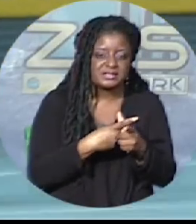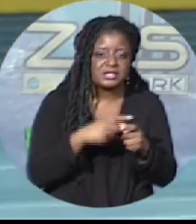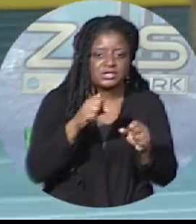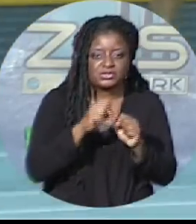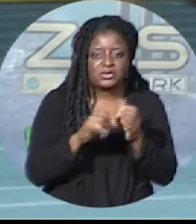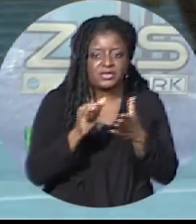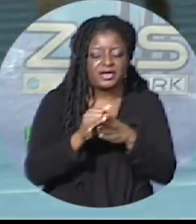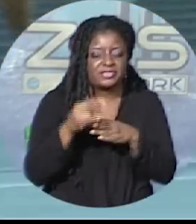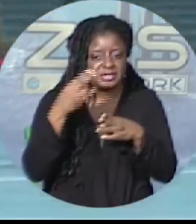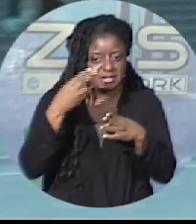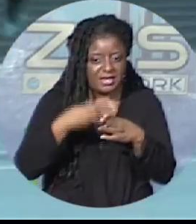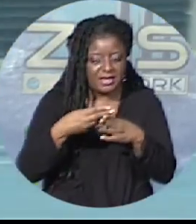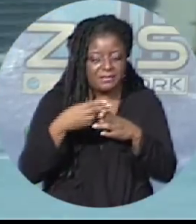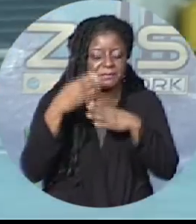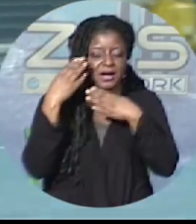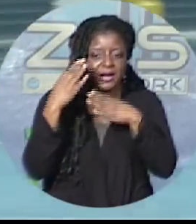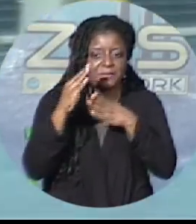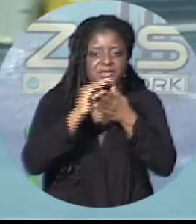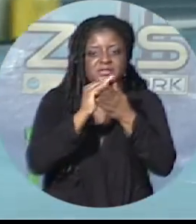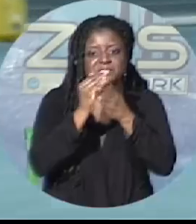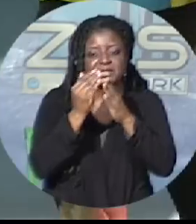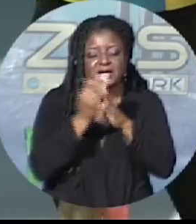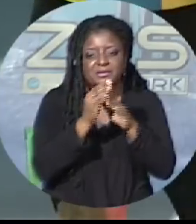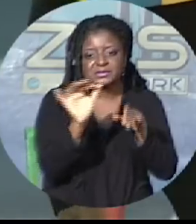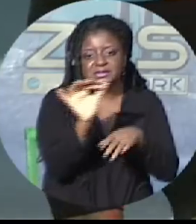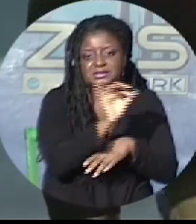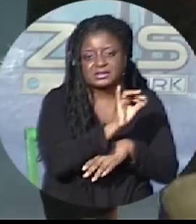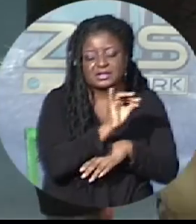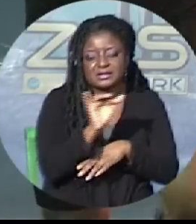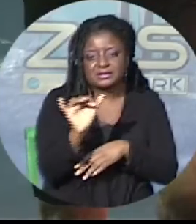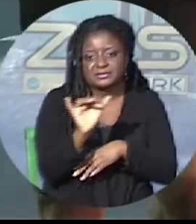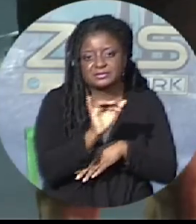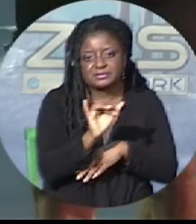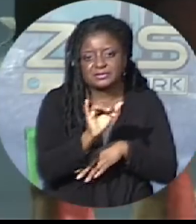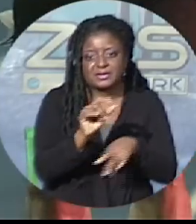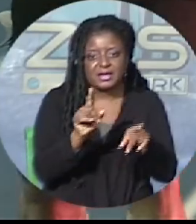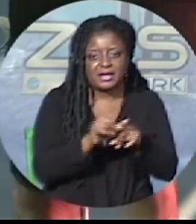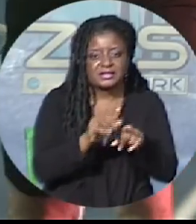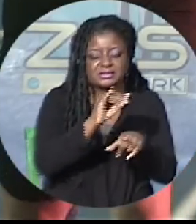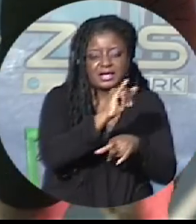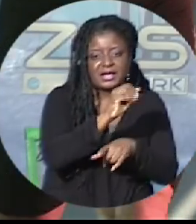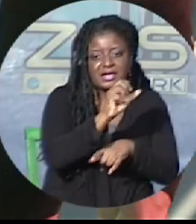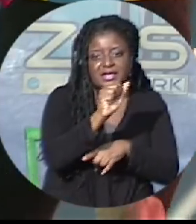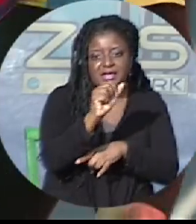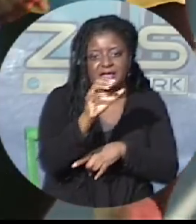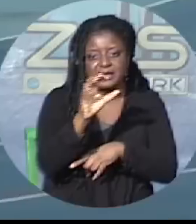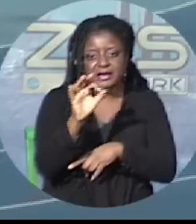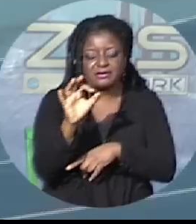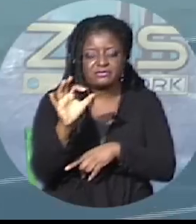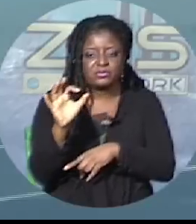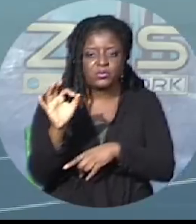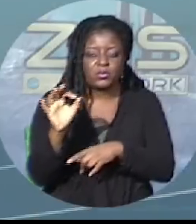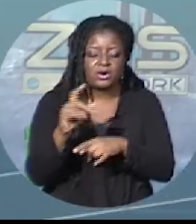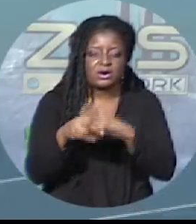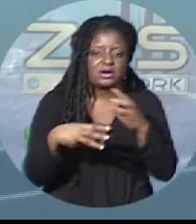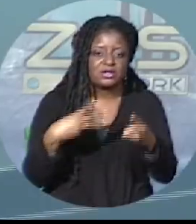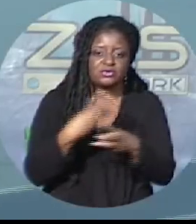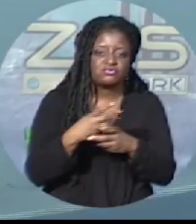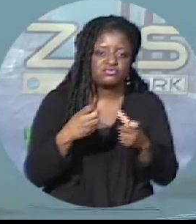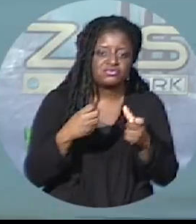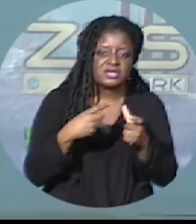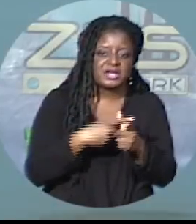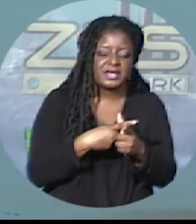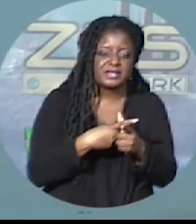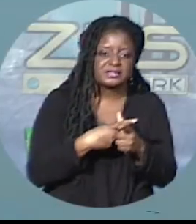the name Bahamas becomes synonymous with the IAAF World Relays. The University of the